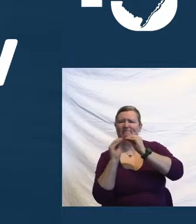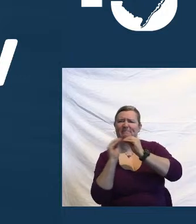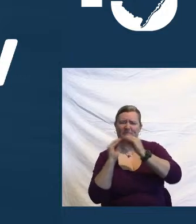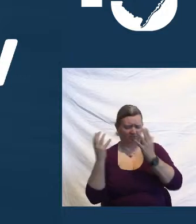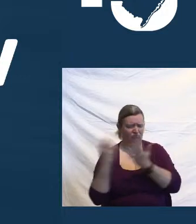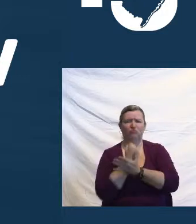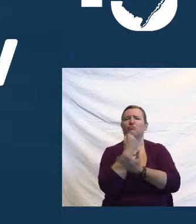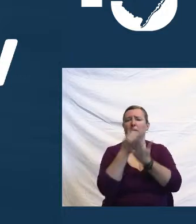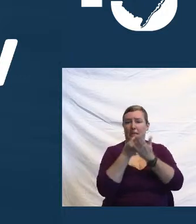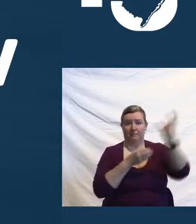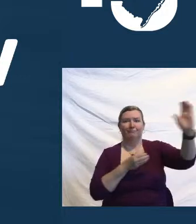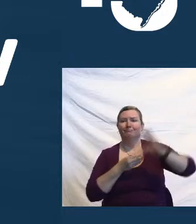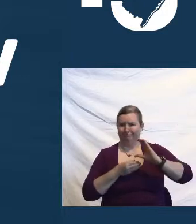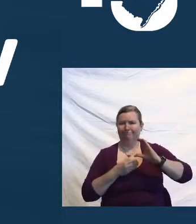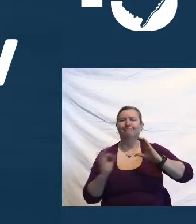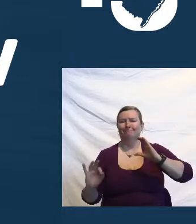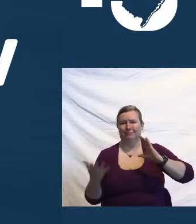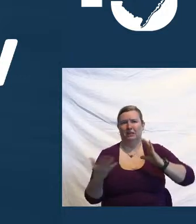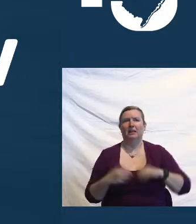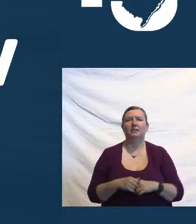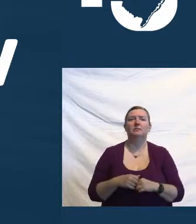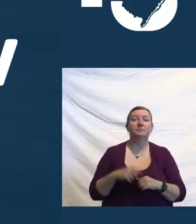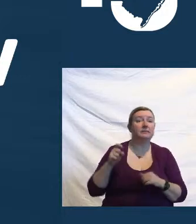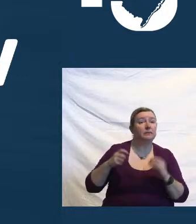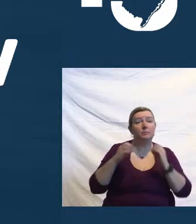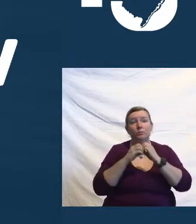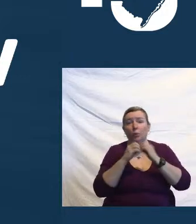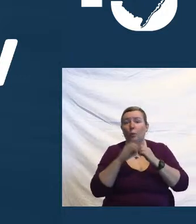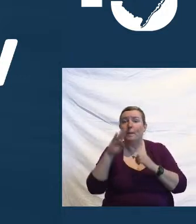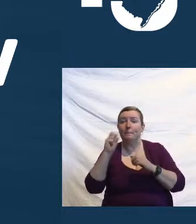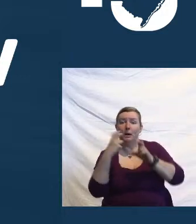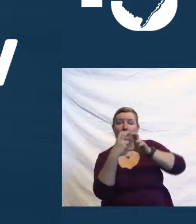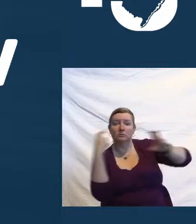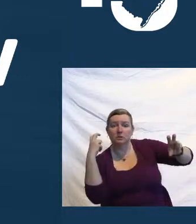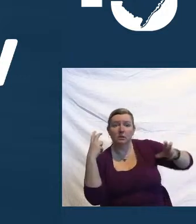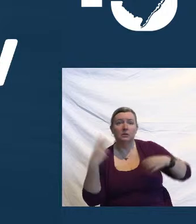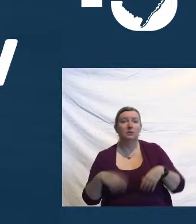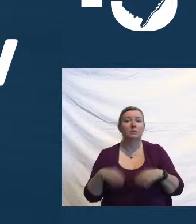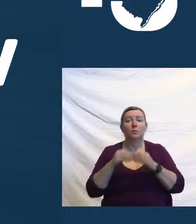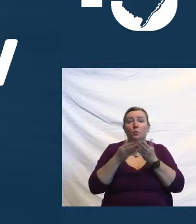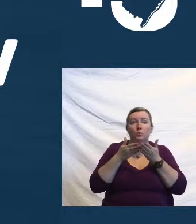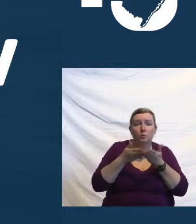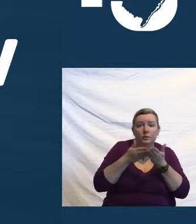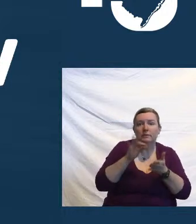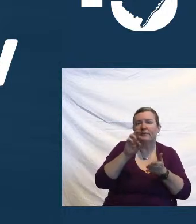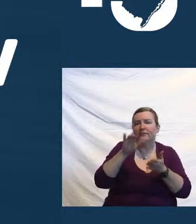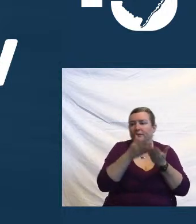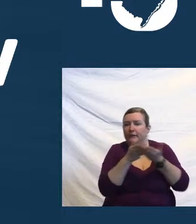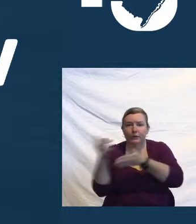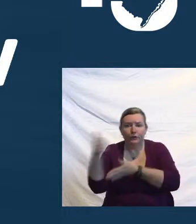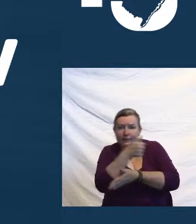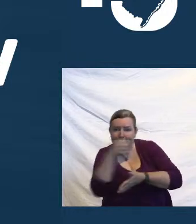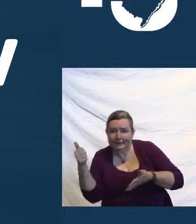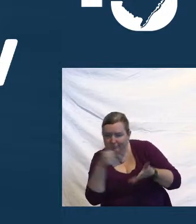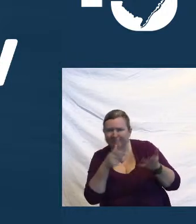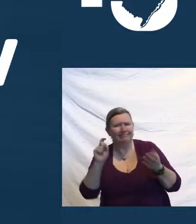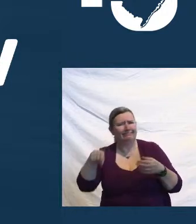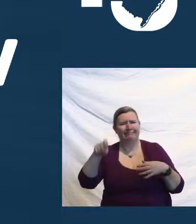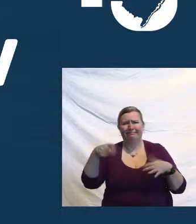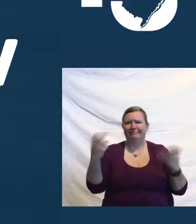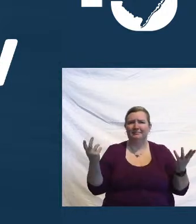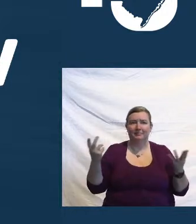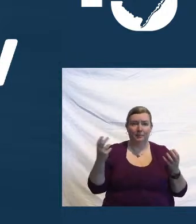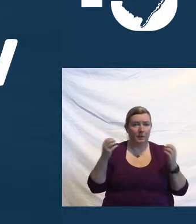transit networks, including buses and ferries. No lack of need for electric vehicle charging stations, for improved